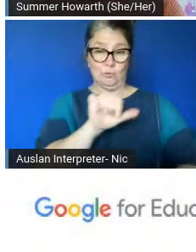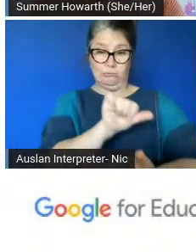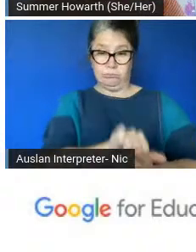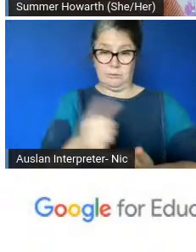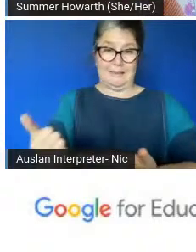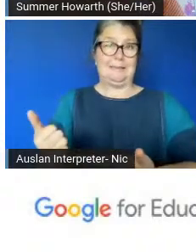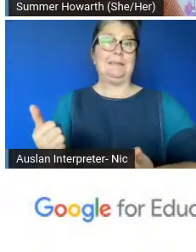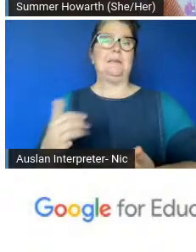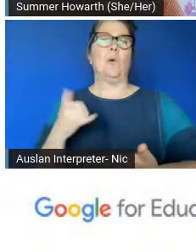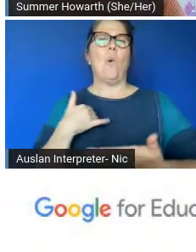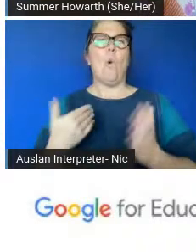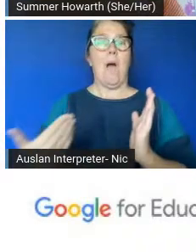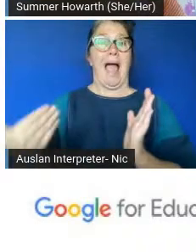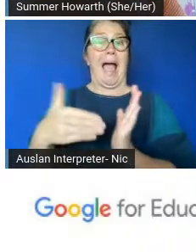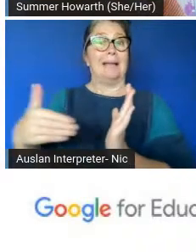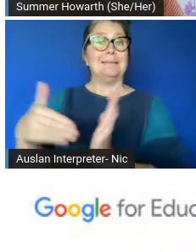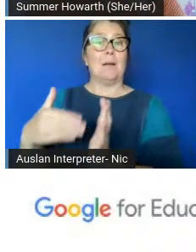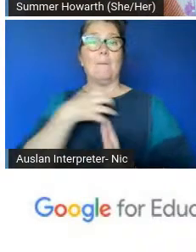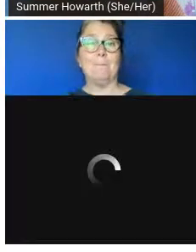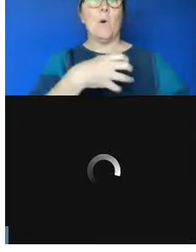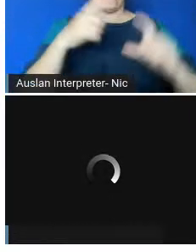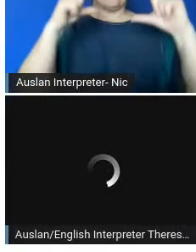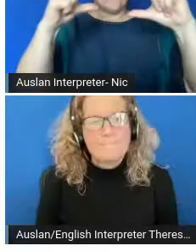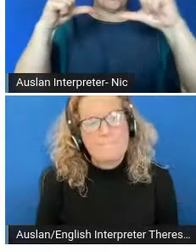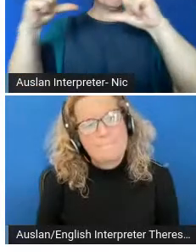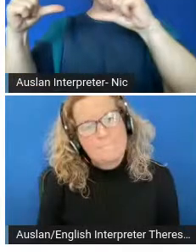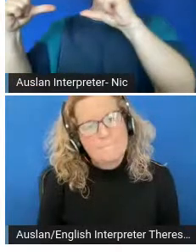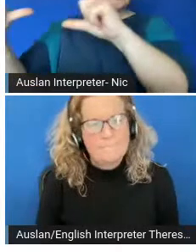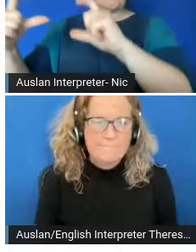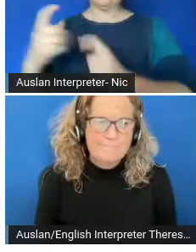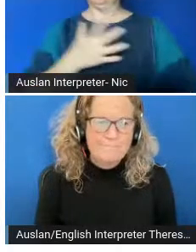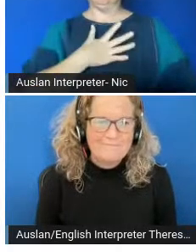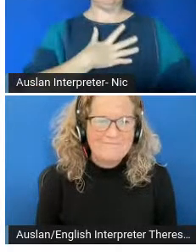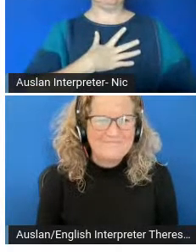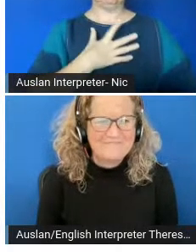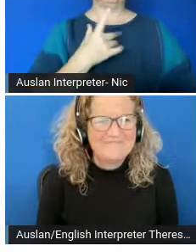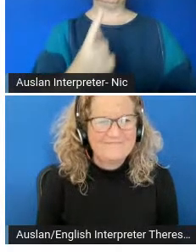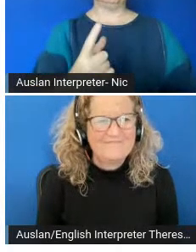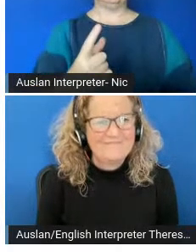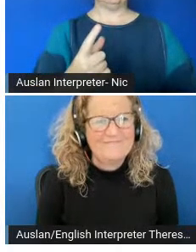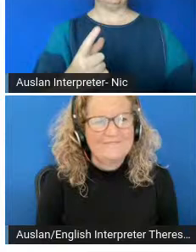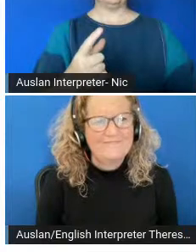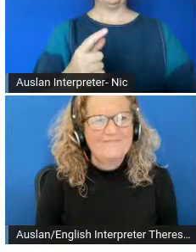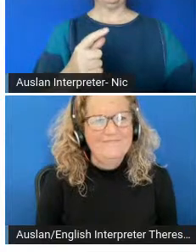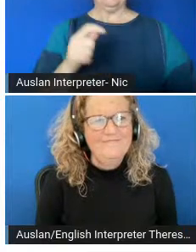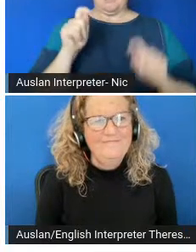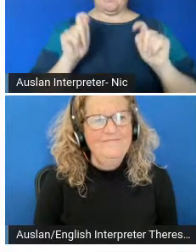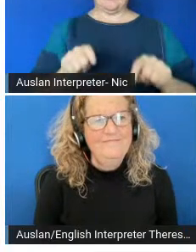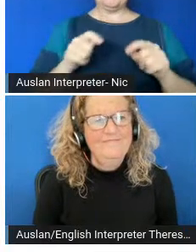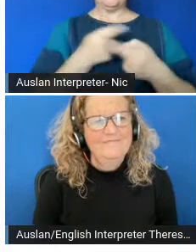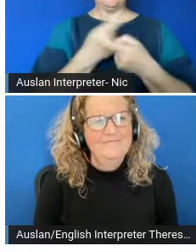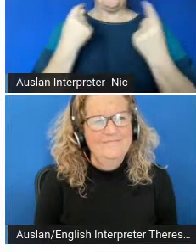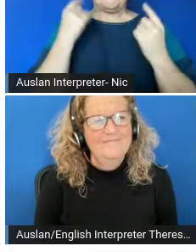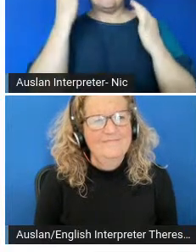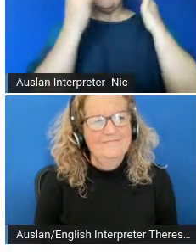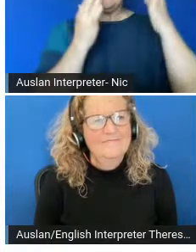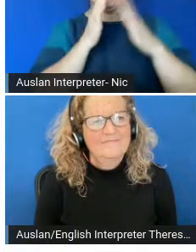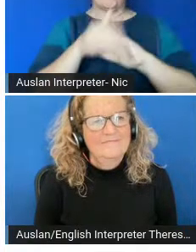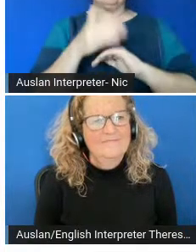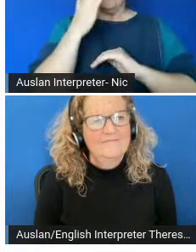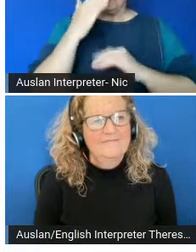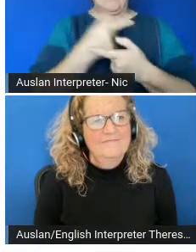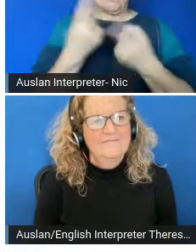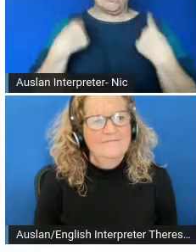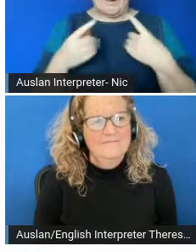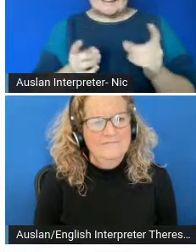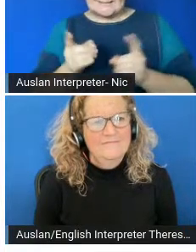text boxes. This is just some of the things, that we think about when we're designing inquiry. Yeah. And I just wanted to, and I'm